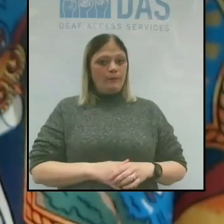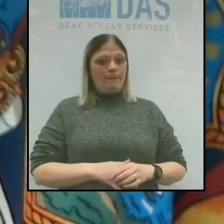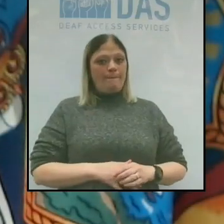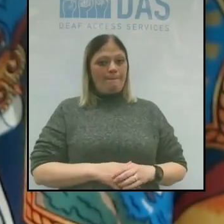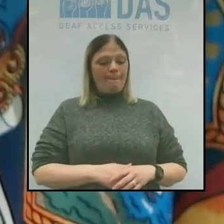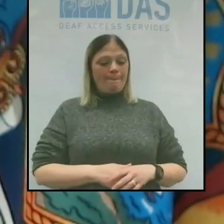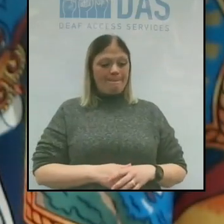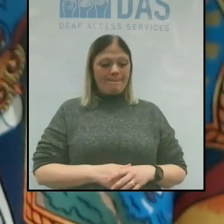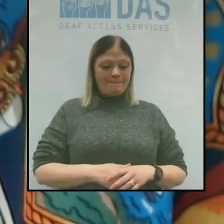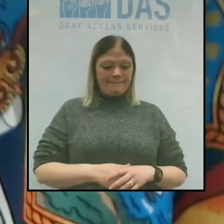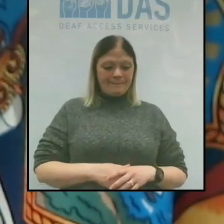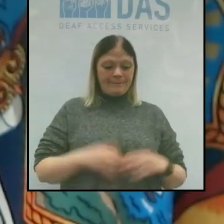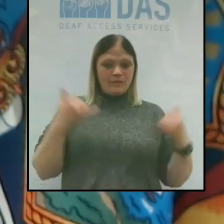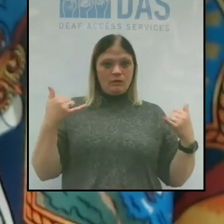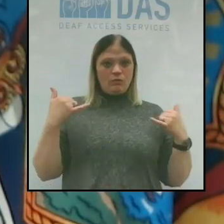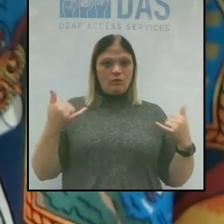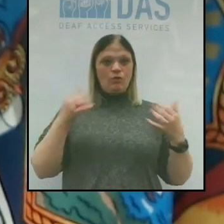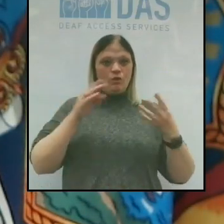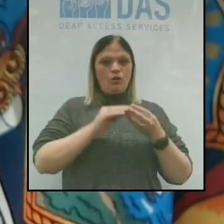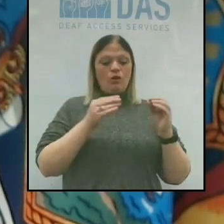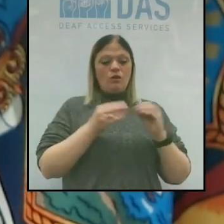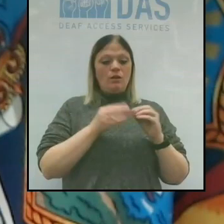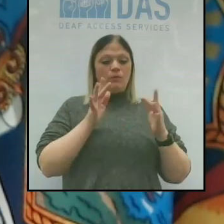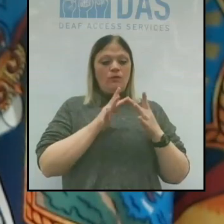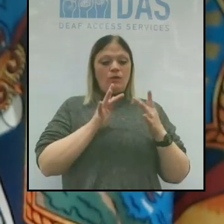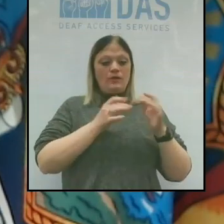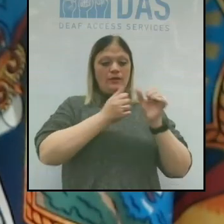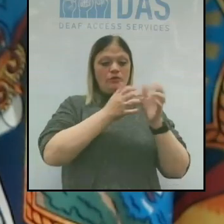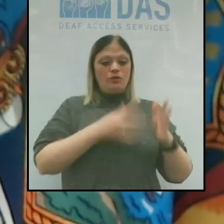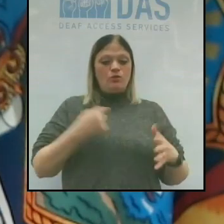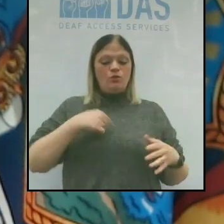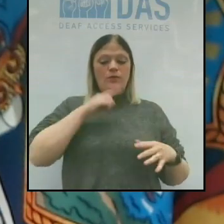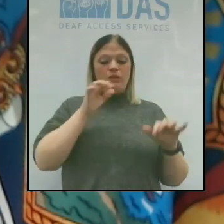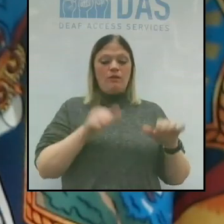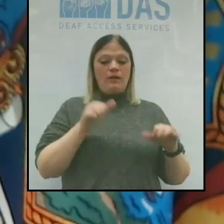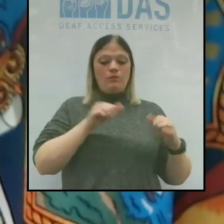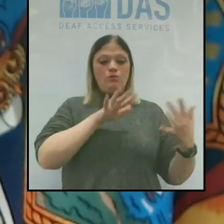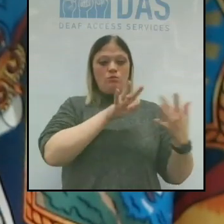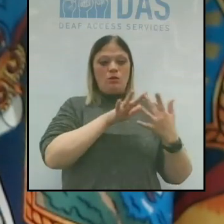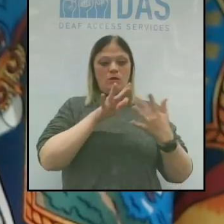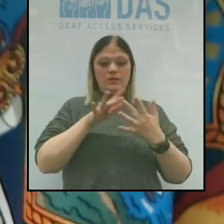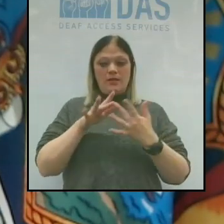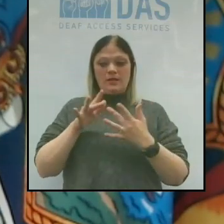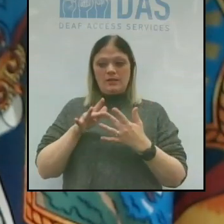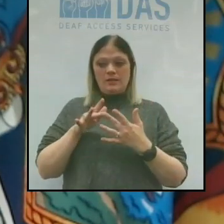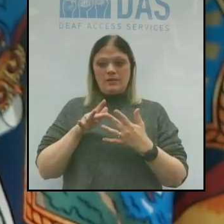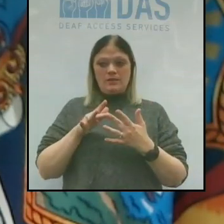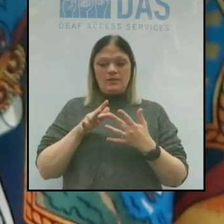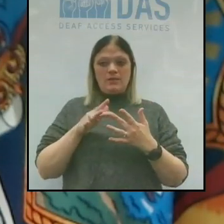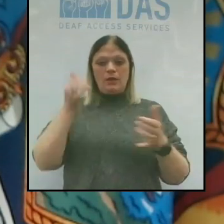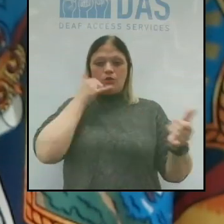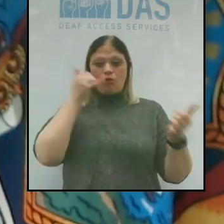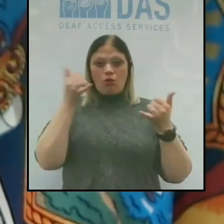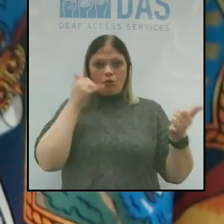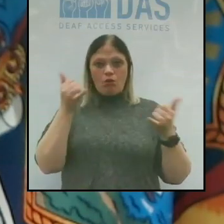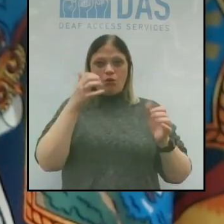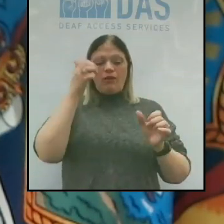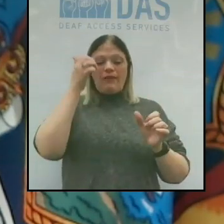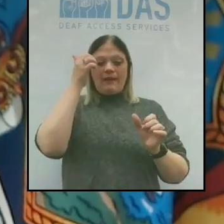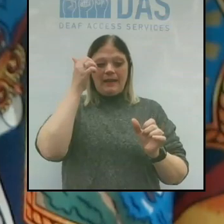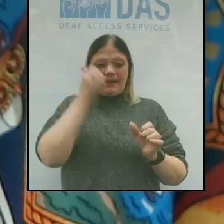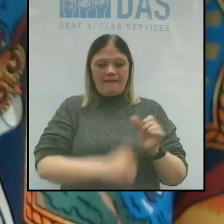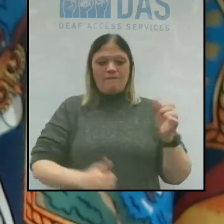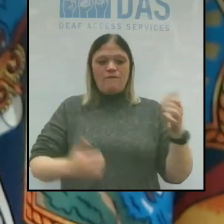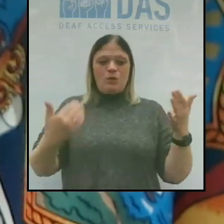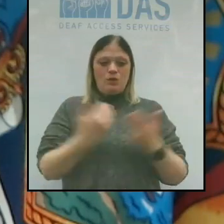right now, with our current number of contact tracers, we're able to contact, reach out and call every single